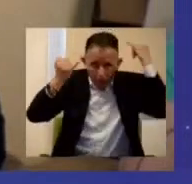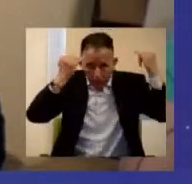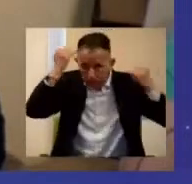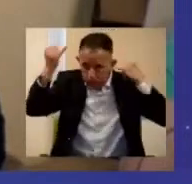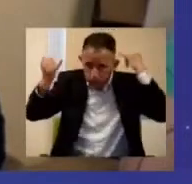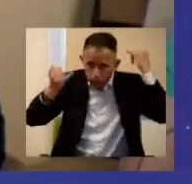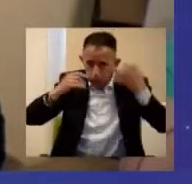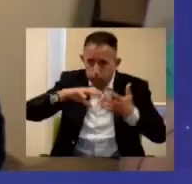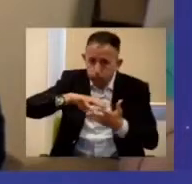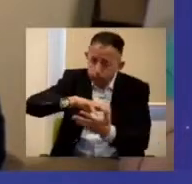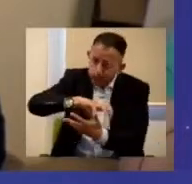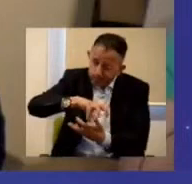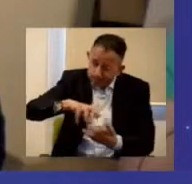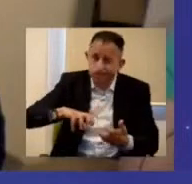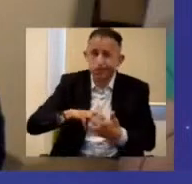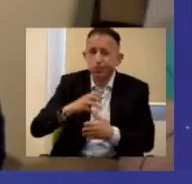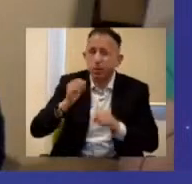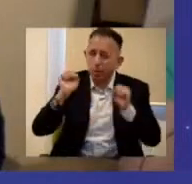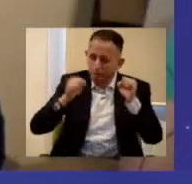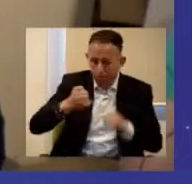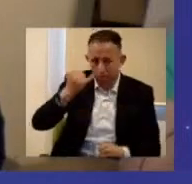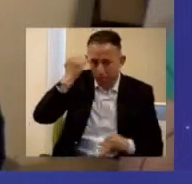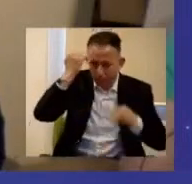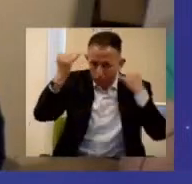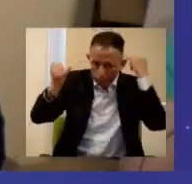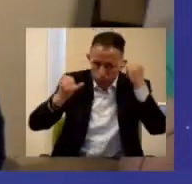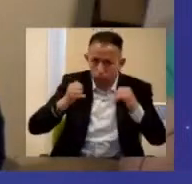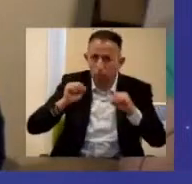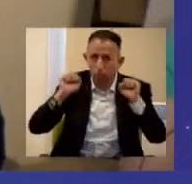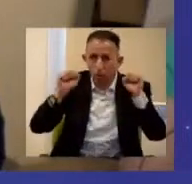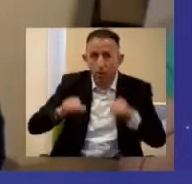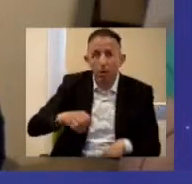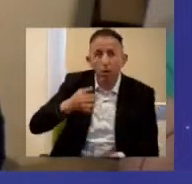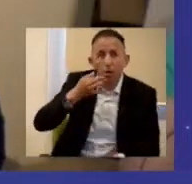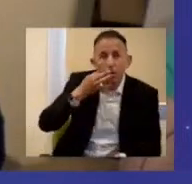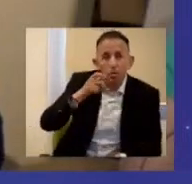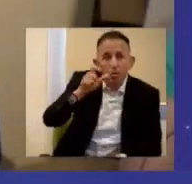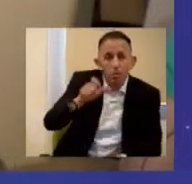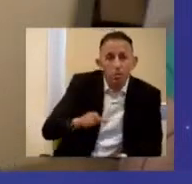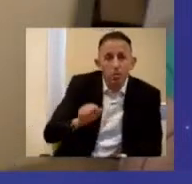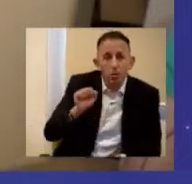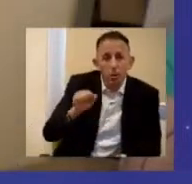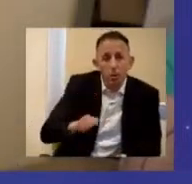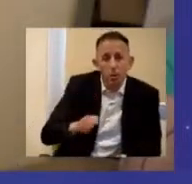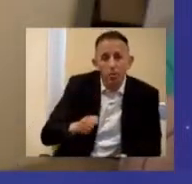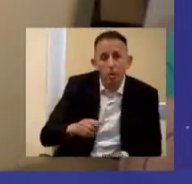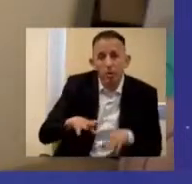machine, but a machine cannot create a human being. Thank you.